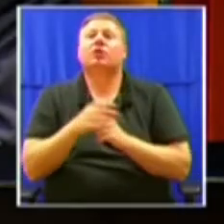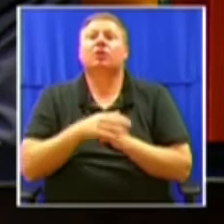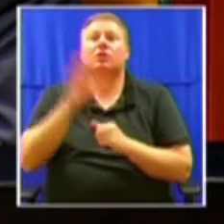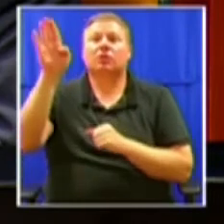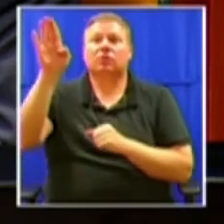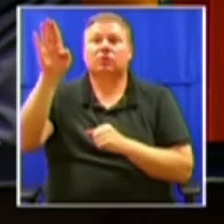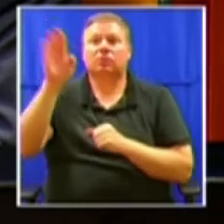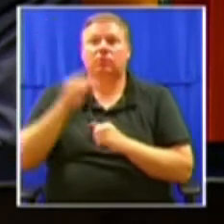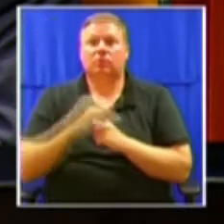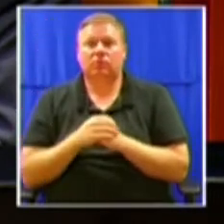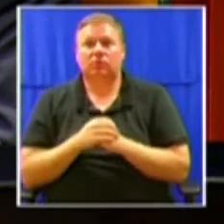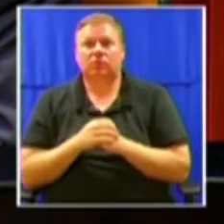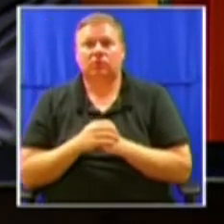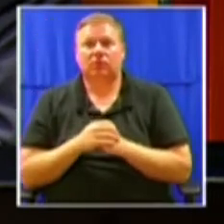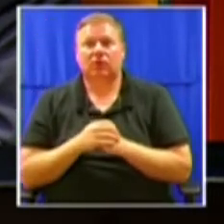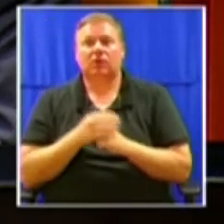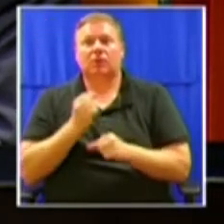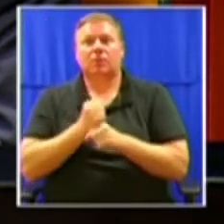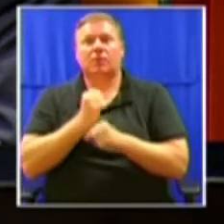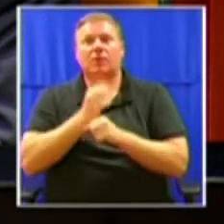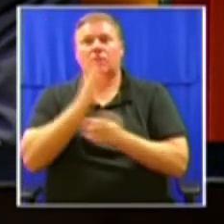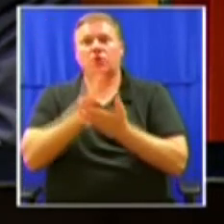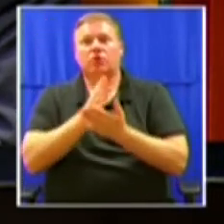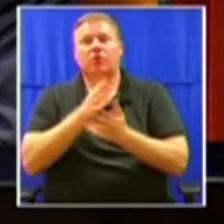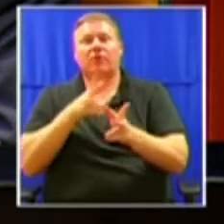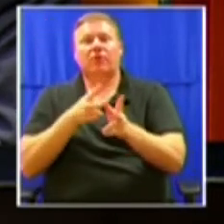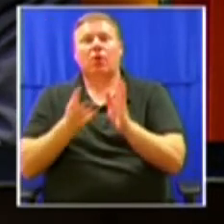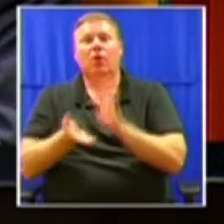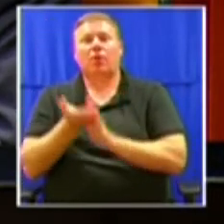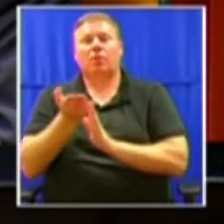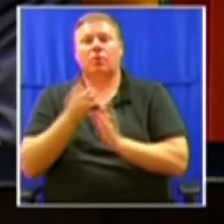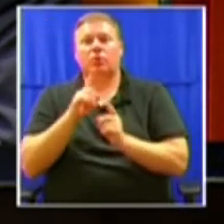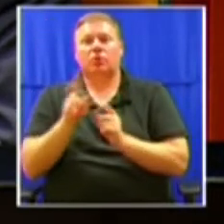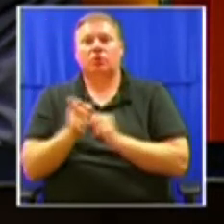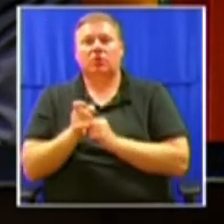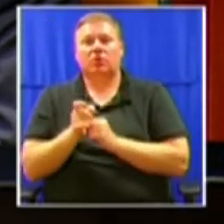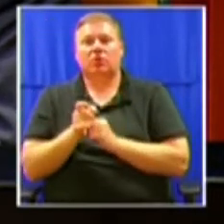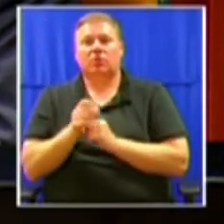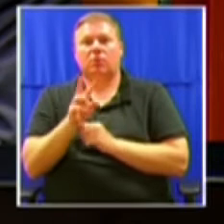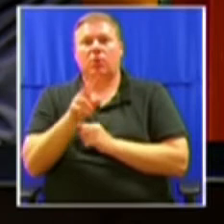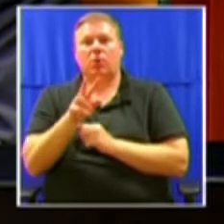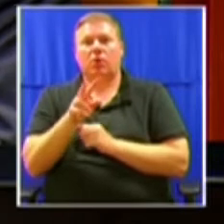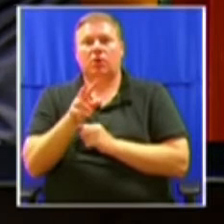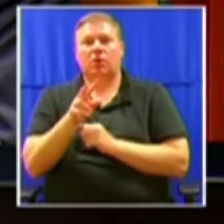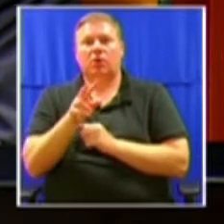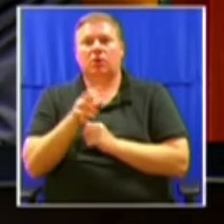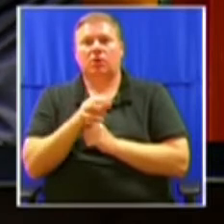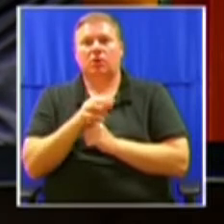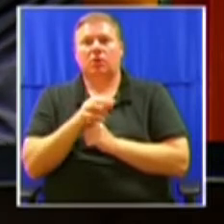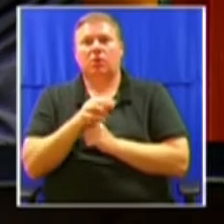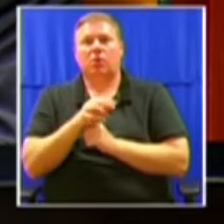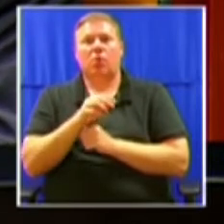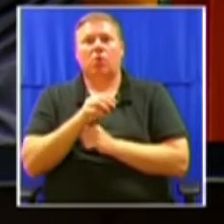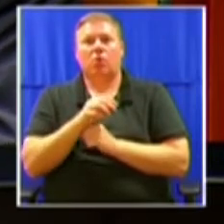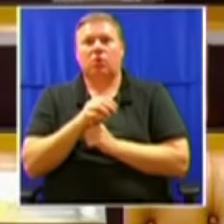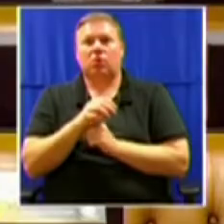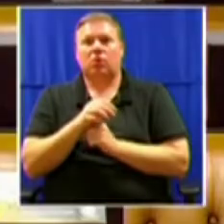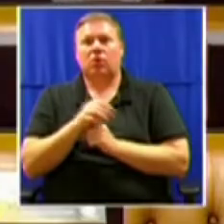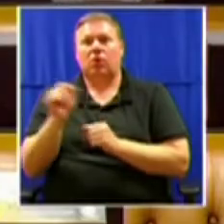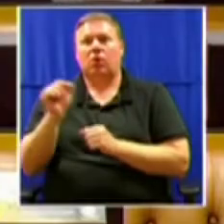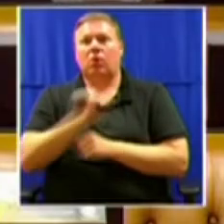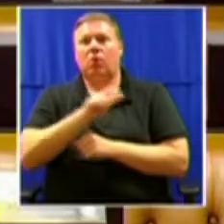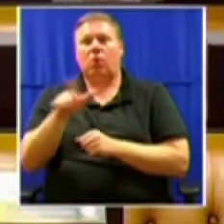please also ensure that the follow-up question of Ms. Bekes also gets a written response? Yes, we'll deal with all the